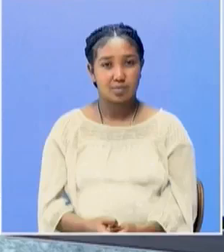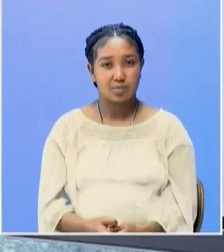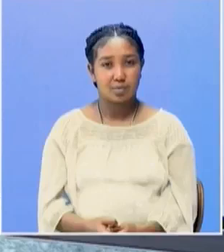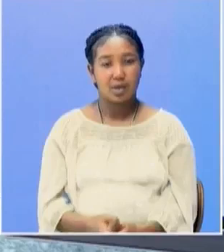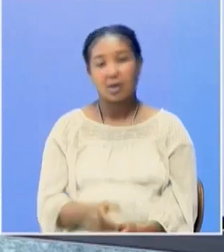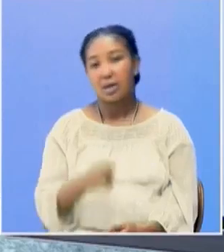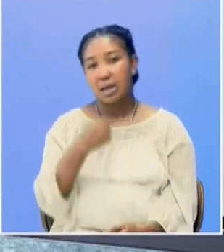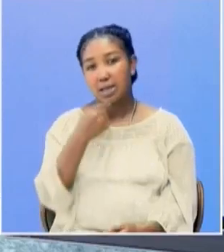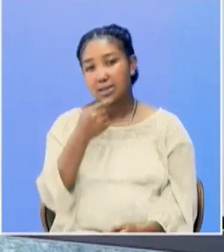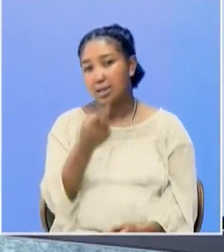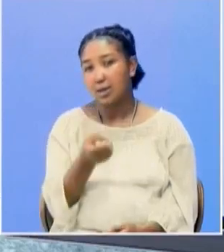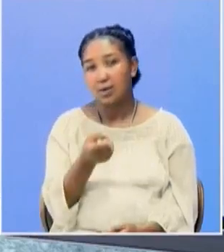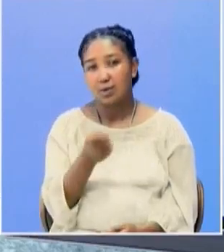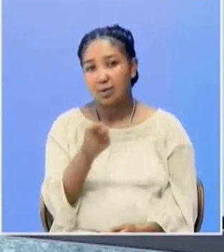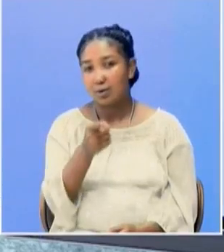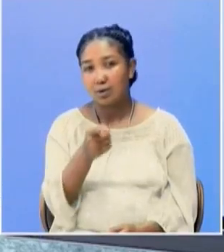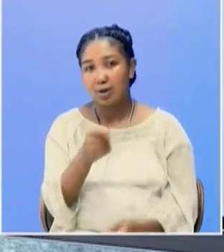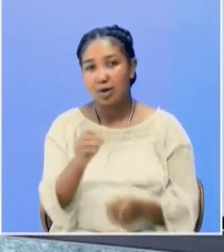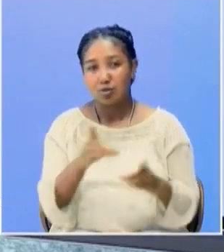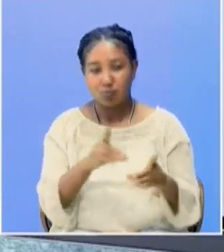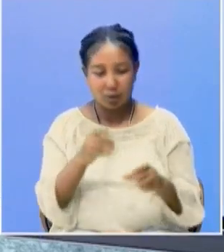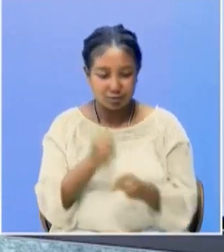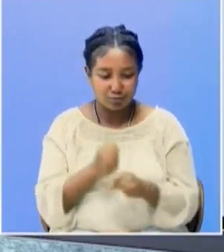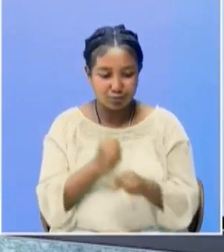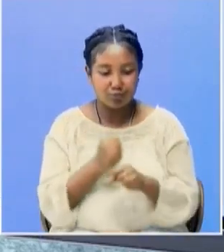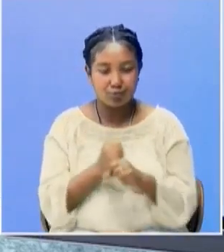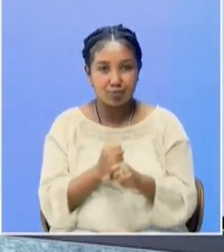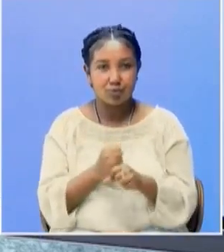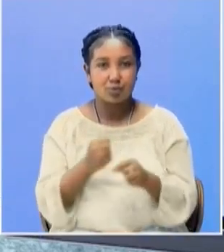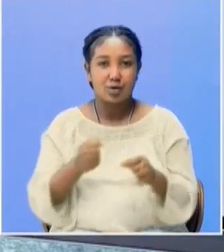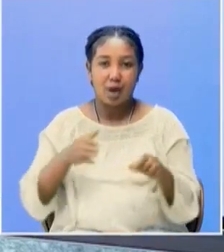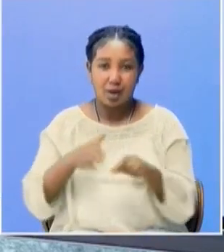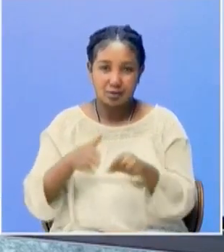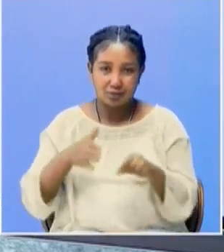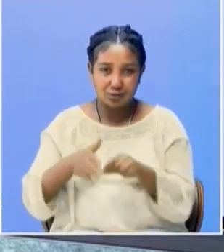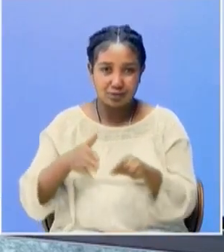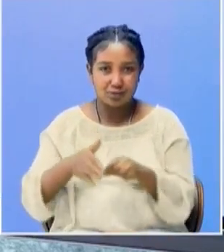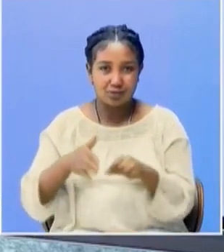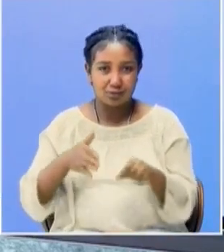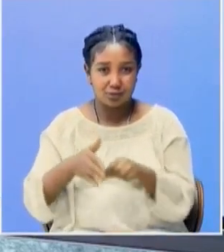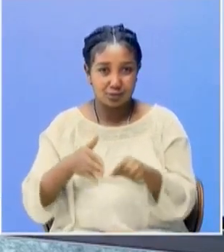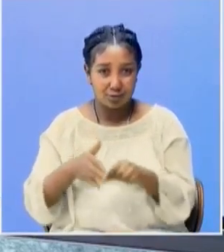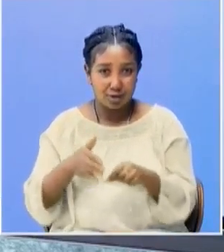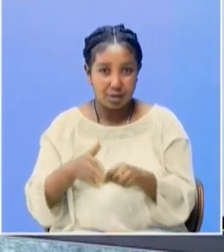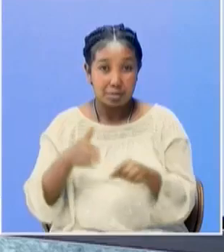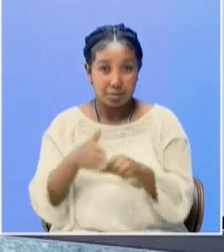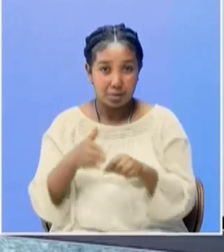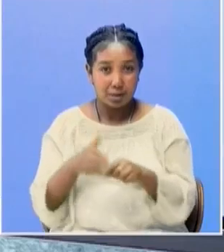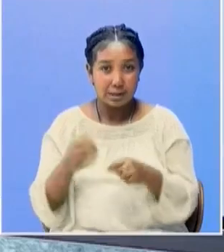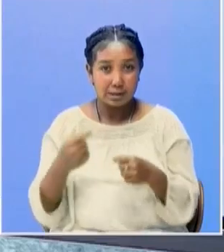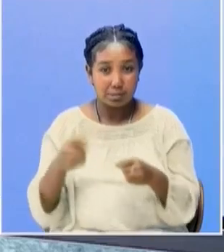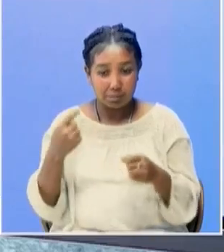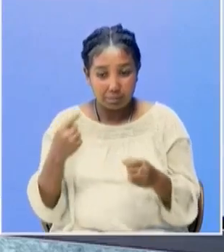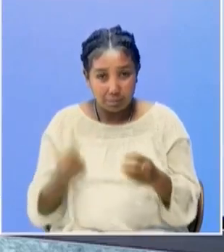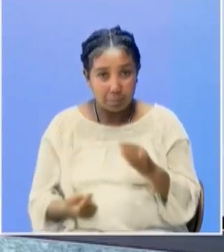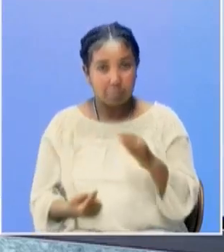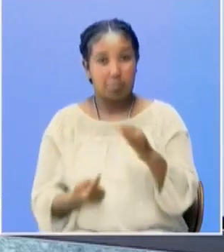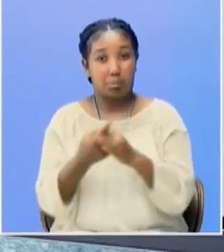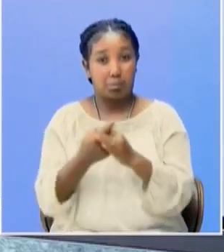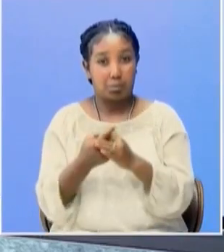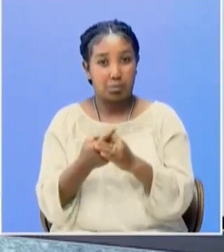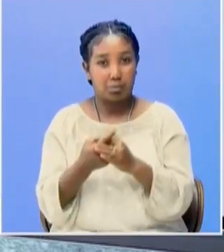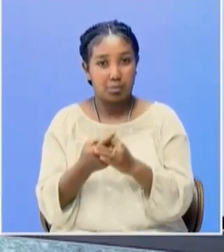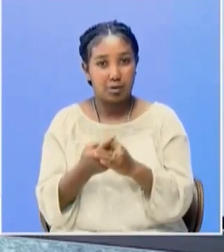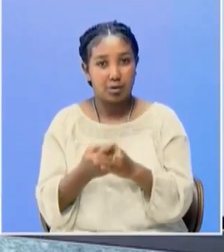Let's say you're doing something using a knife, okay? You're doing something using a knife. Then unknowingly,